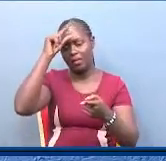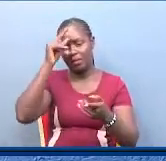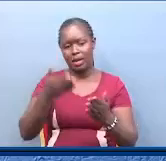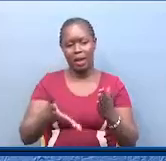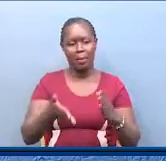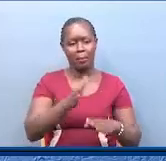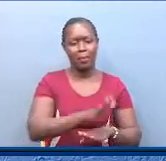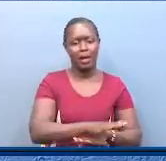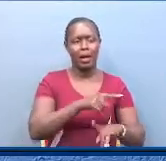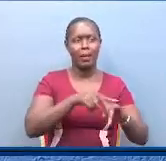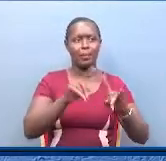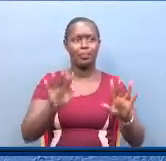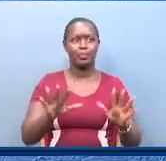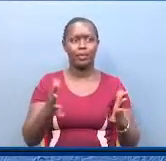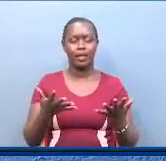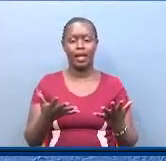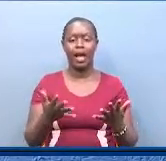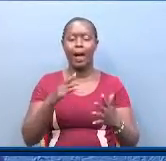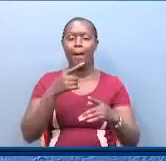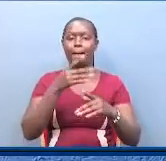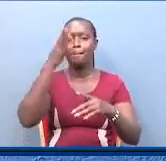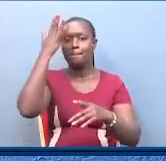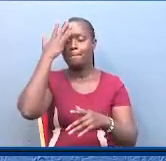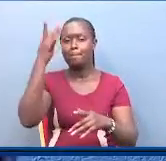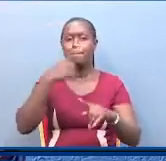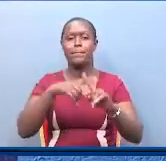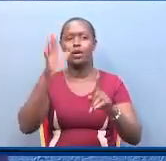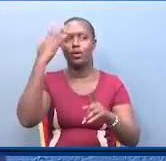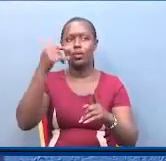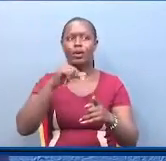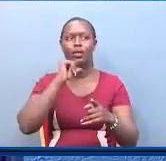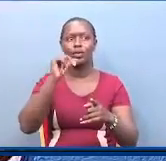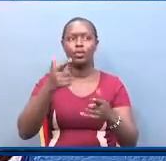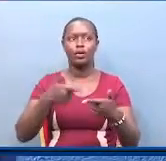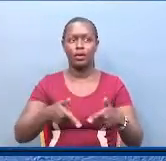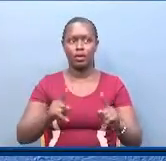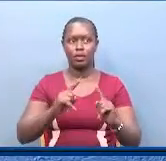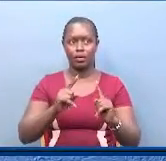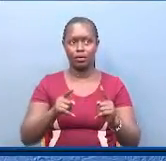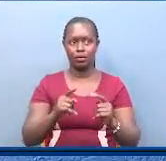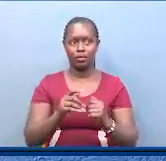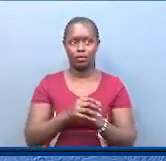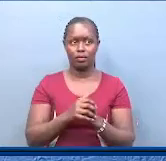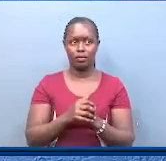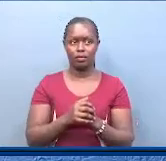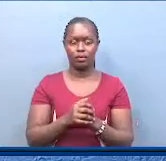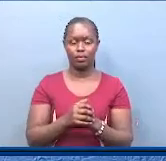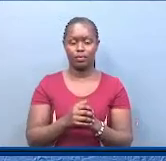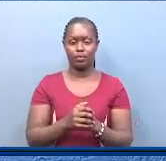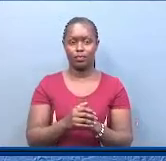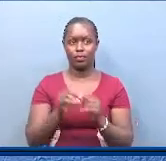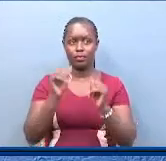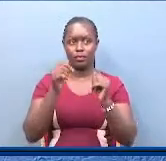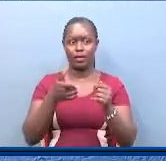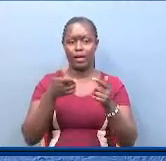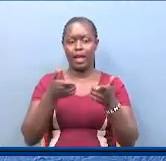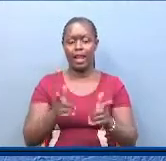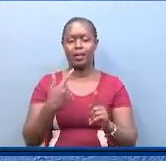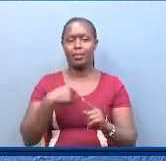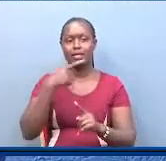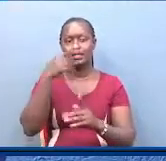would a man who why would a man who has it met was well, not allowed? Okay, let me tell you